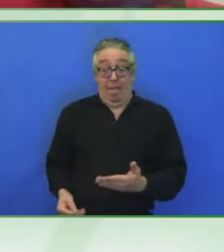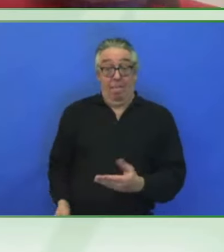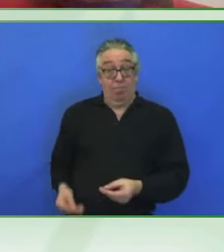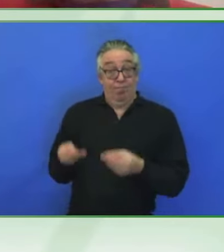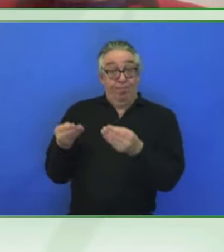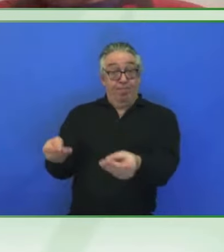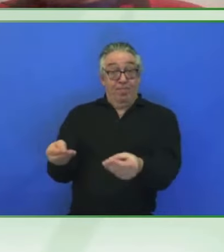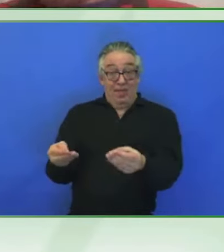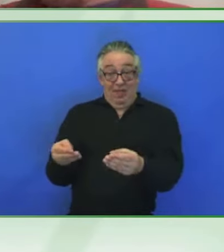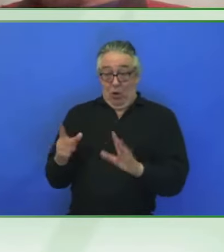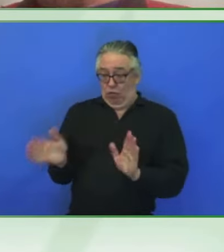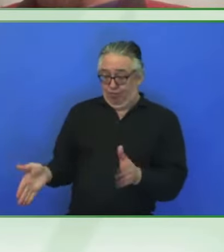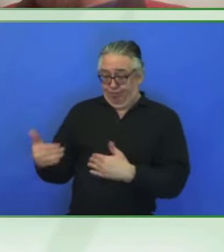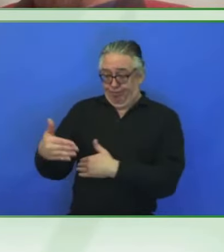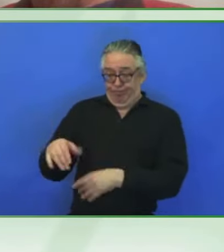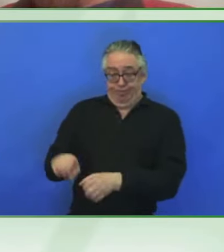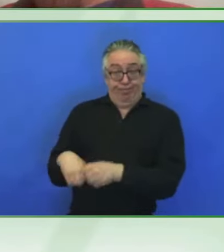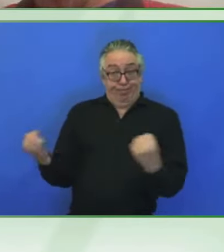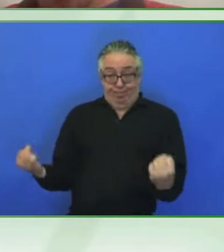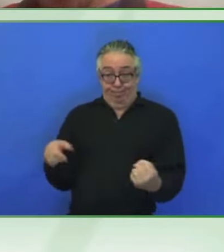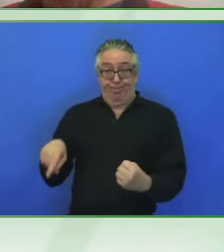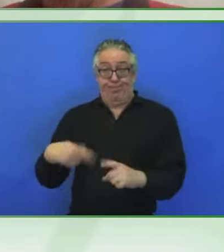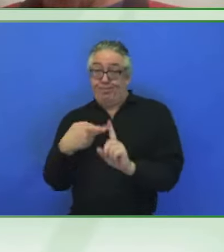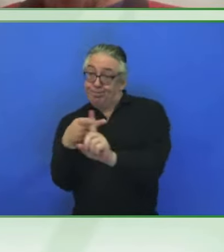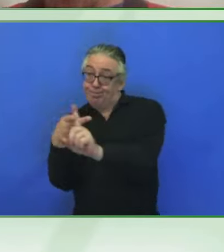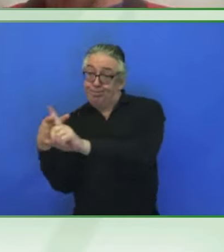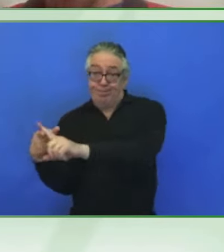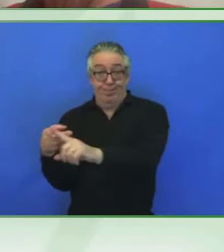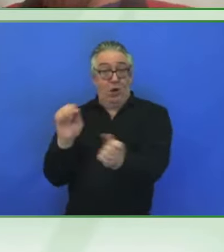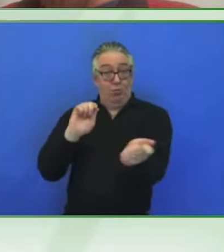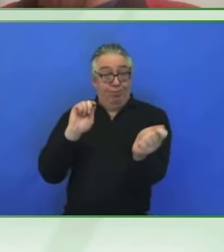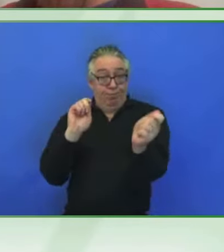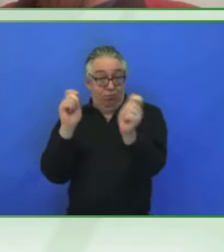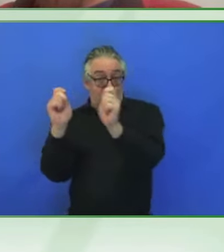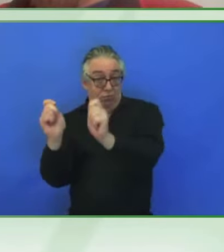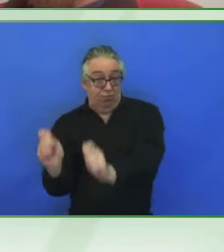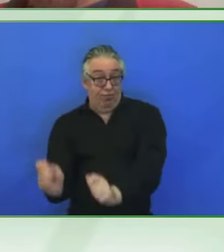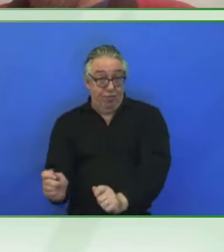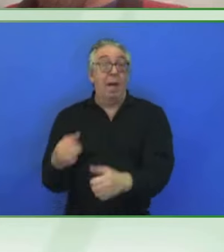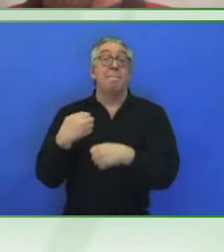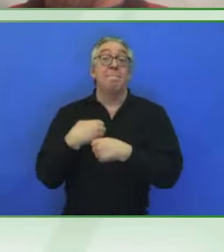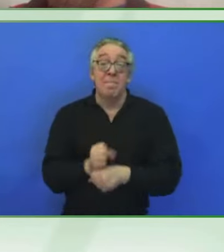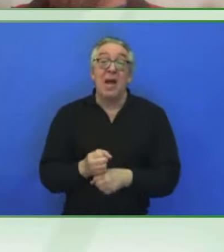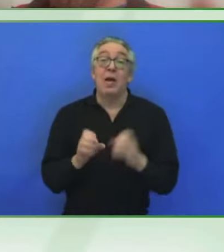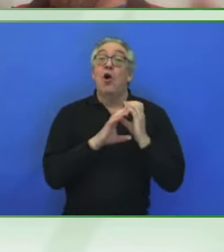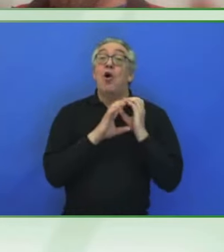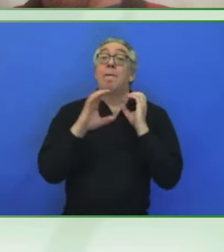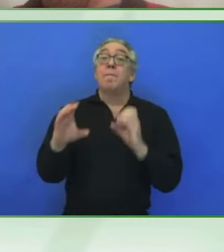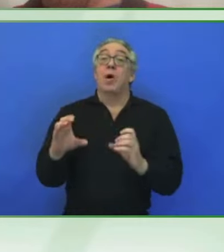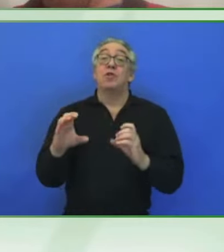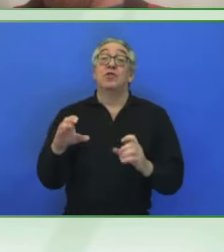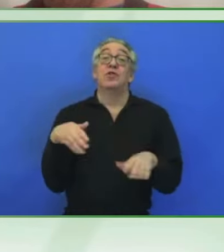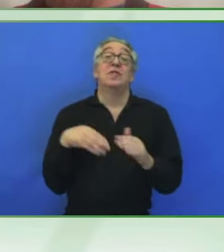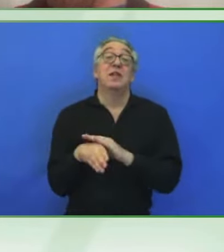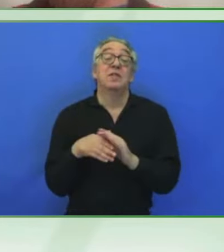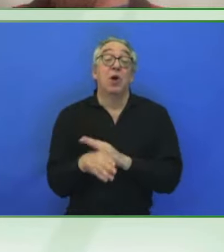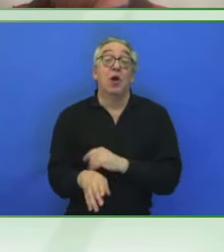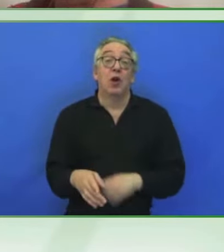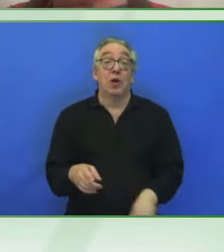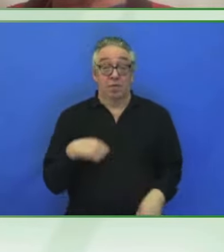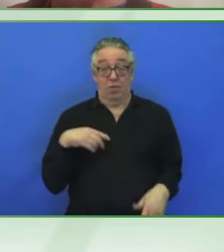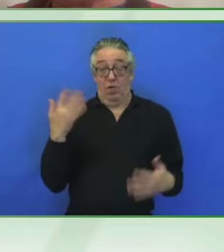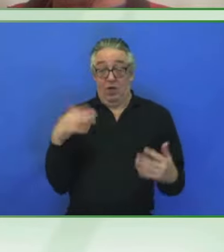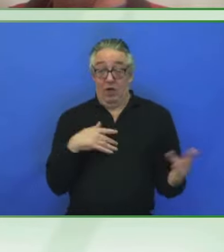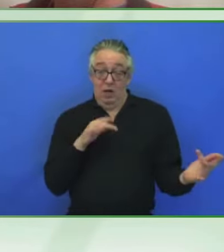So what we did is we approached a group of engineers and we said, this is what we want. We need a vehicle that would